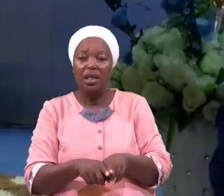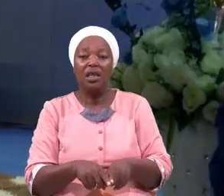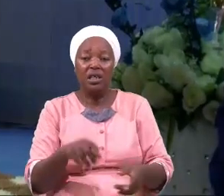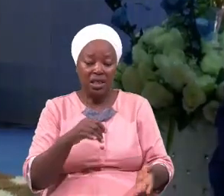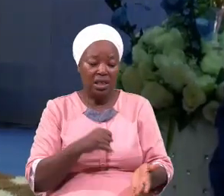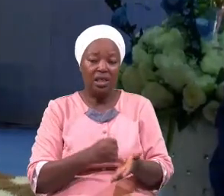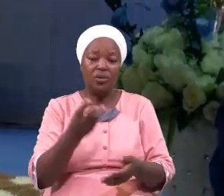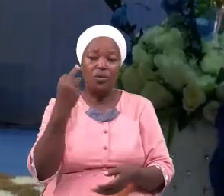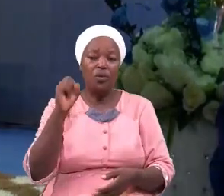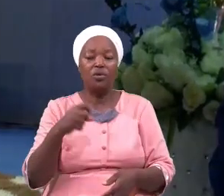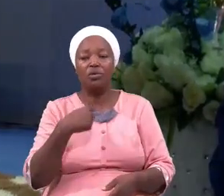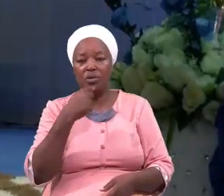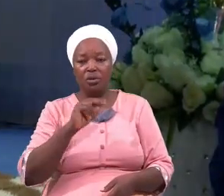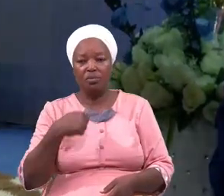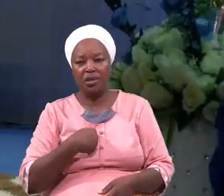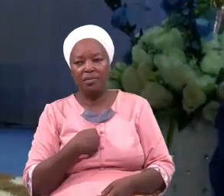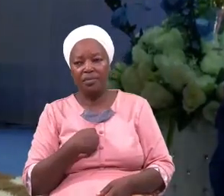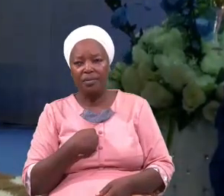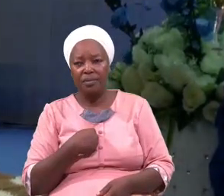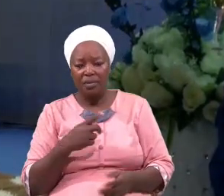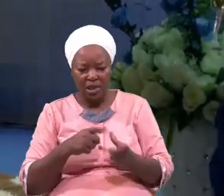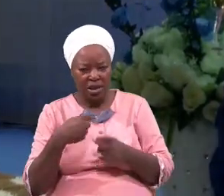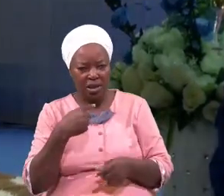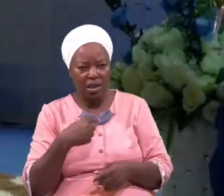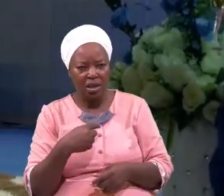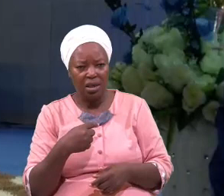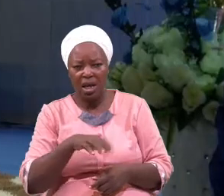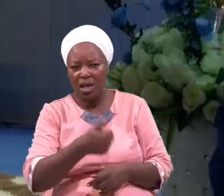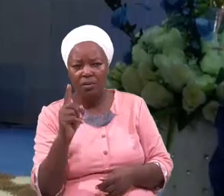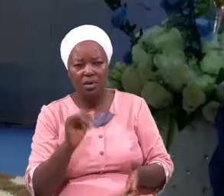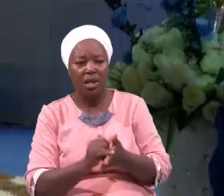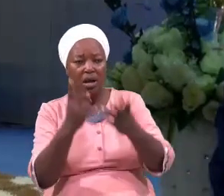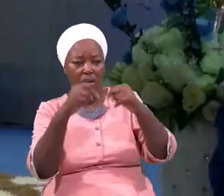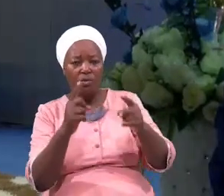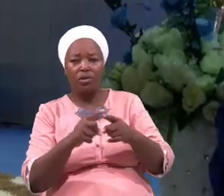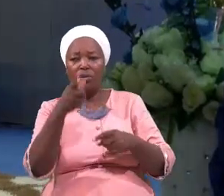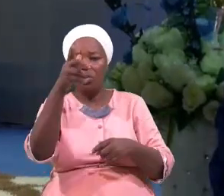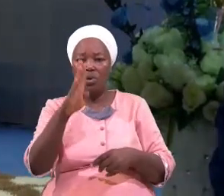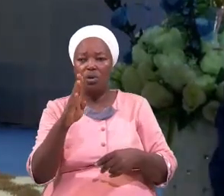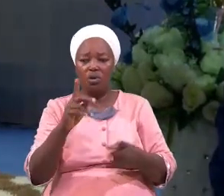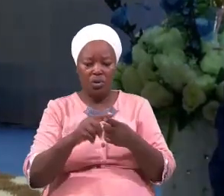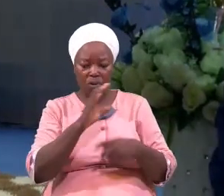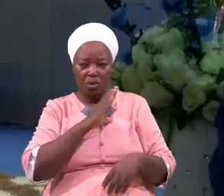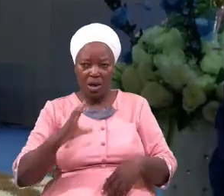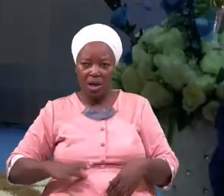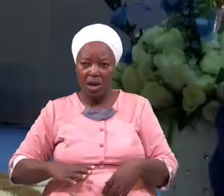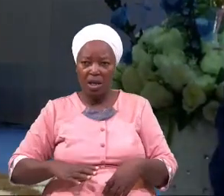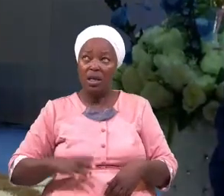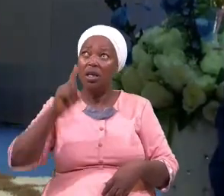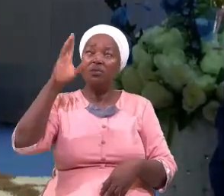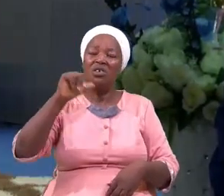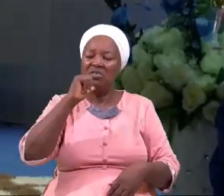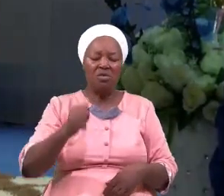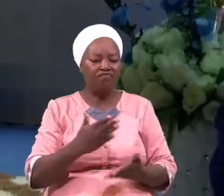me. He said, whosoever comes to God, to Christ, he will in no wise